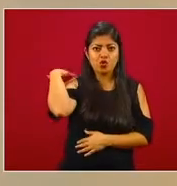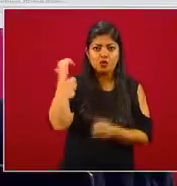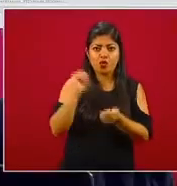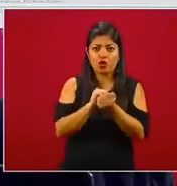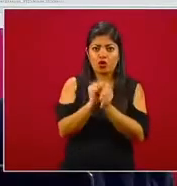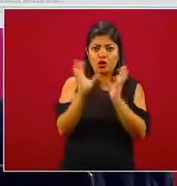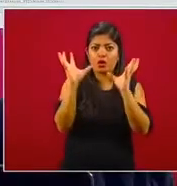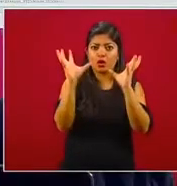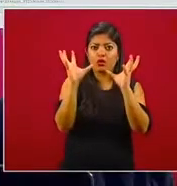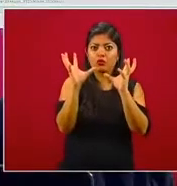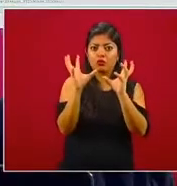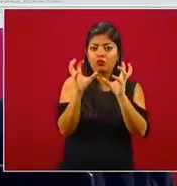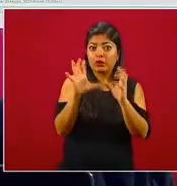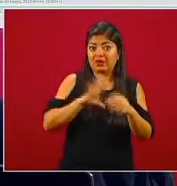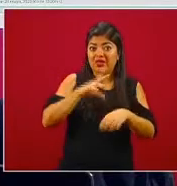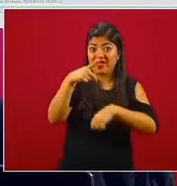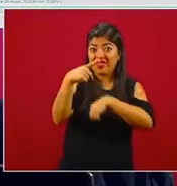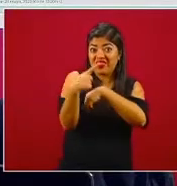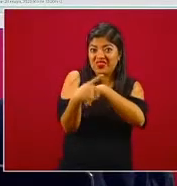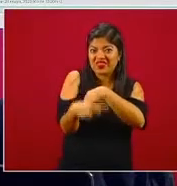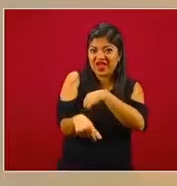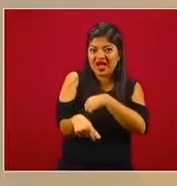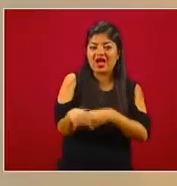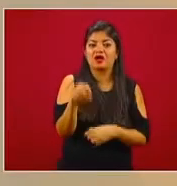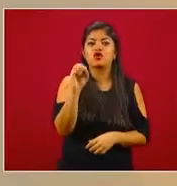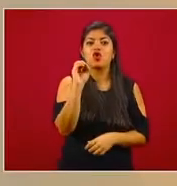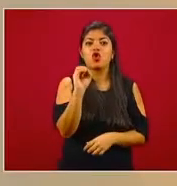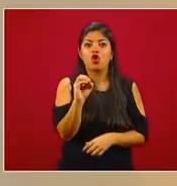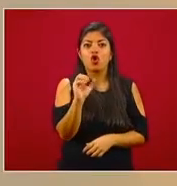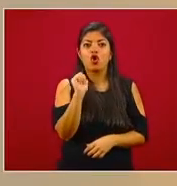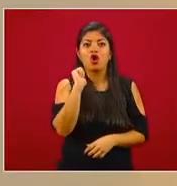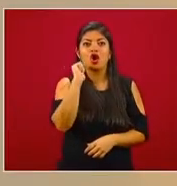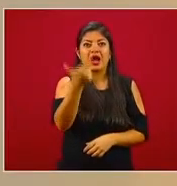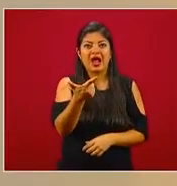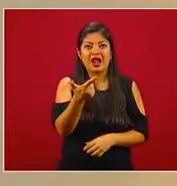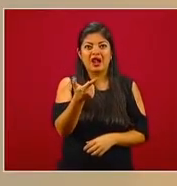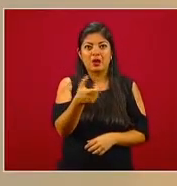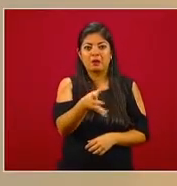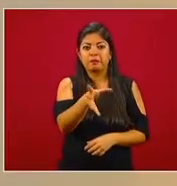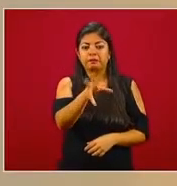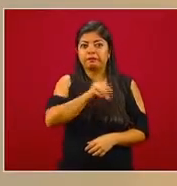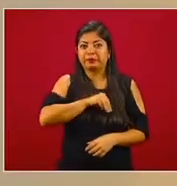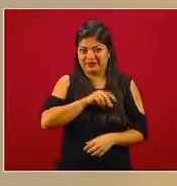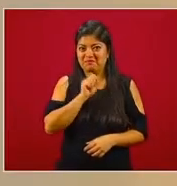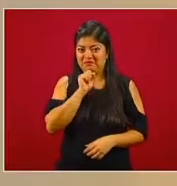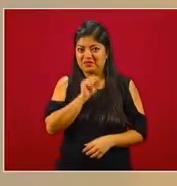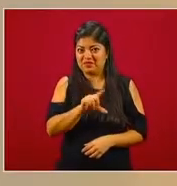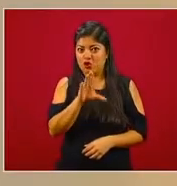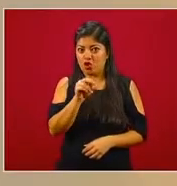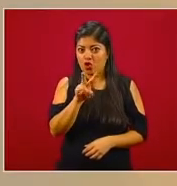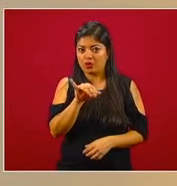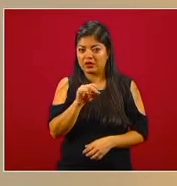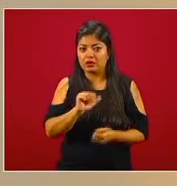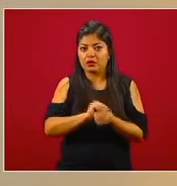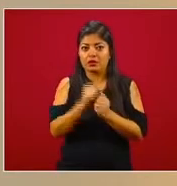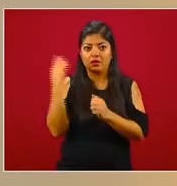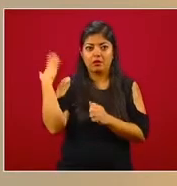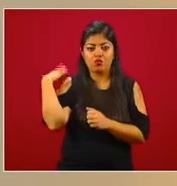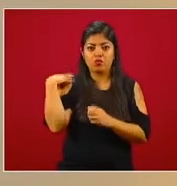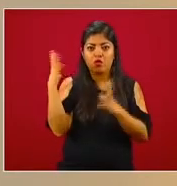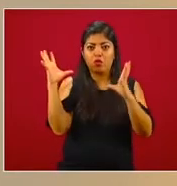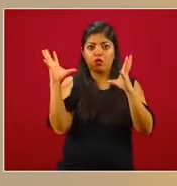pulmonar, sus If pulmones se han someone dañado starts to have por a efecto del deterioration COVID, in del their virus lungs, que ha causado and it has inflamación been